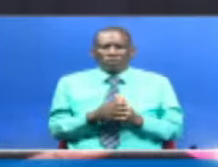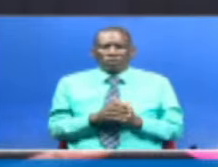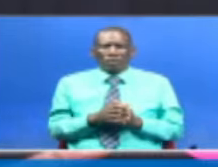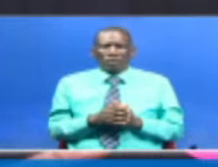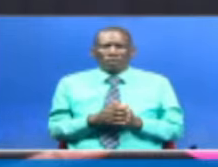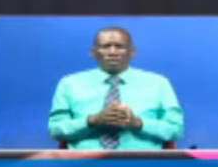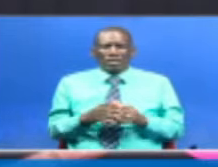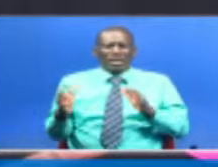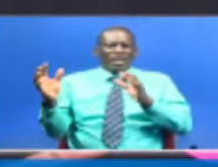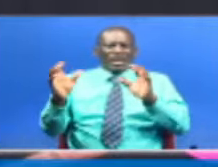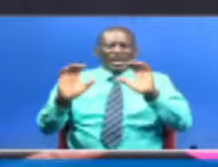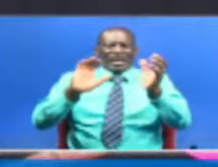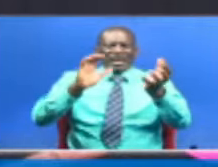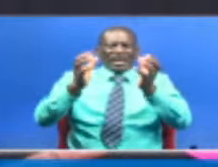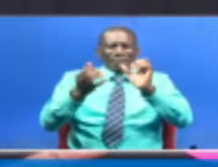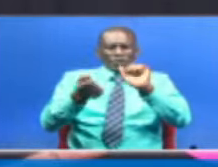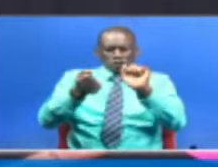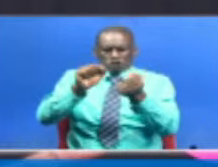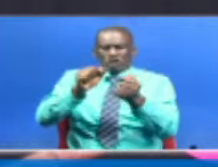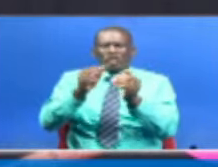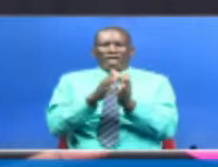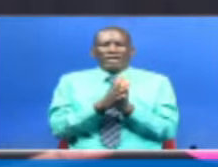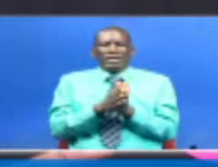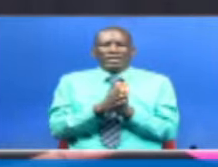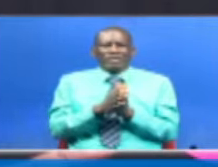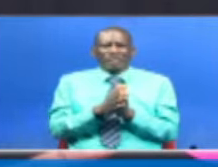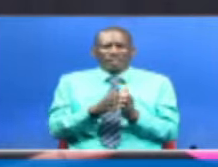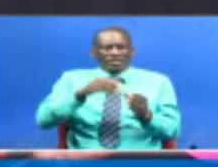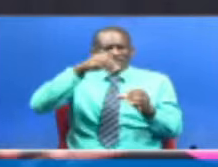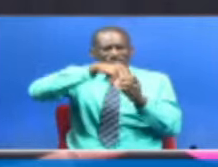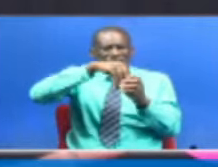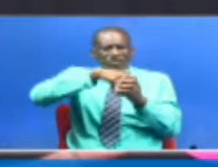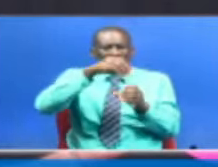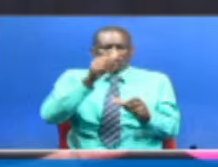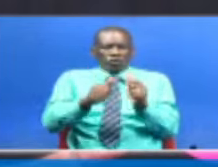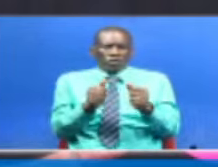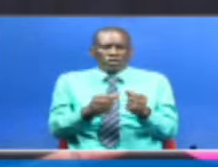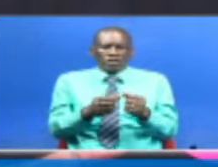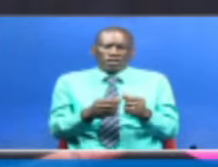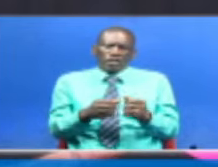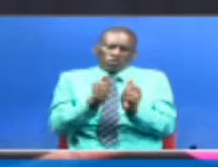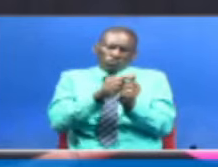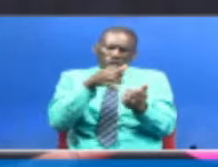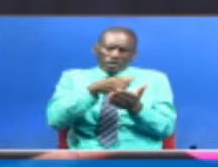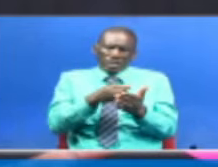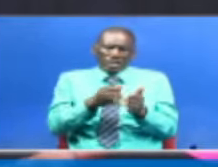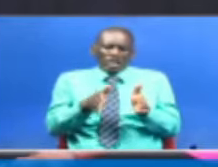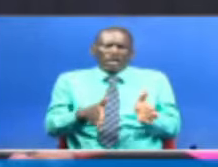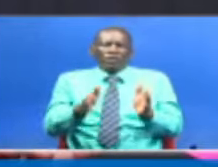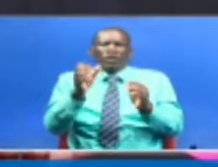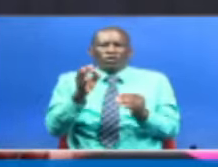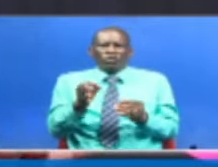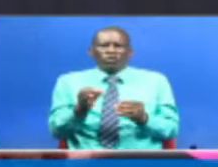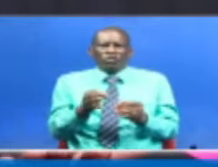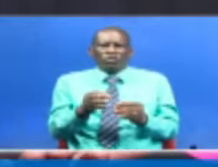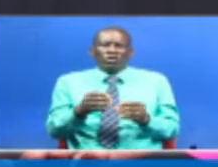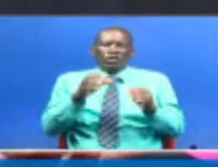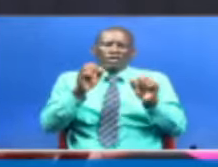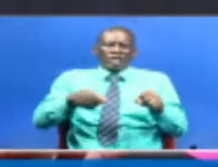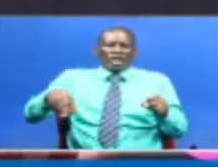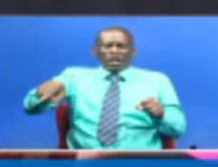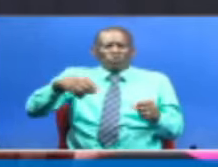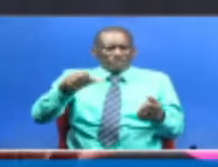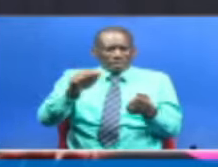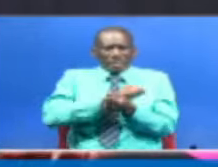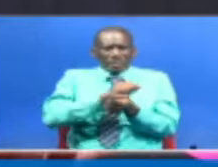the climate change and the investments that come with it in terms of are we going to destroy, how